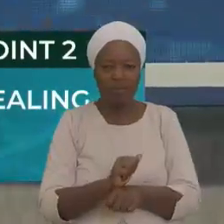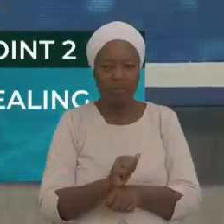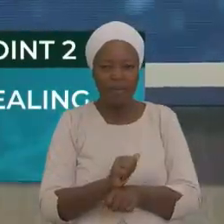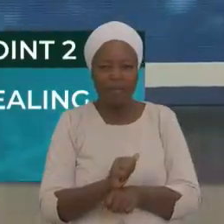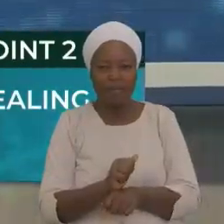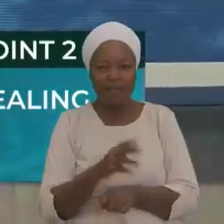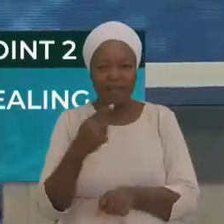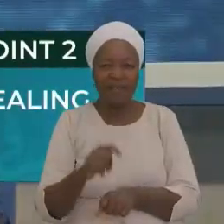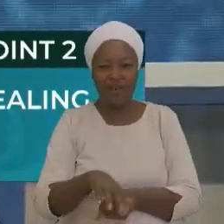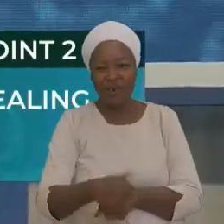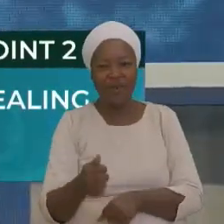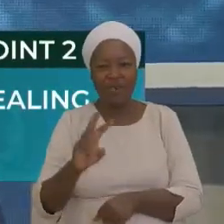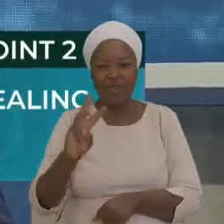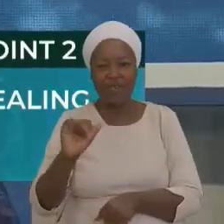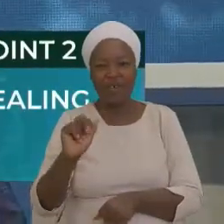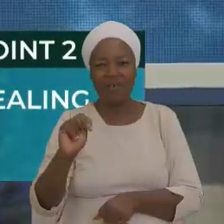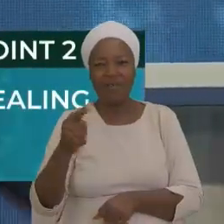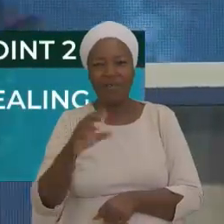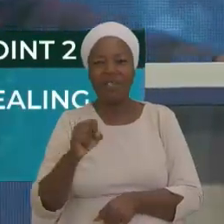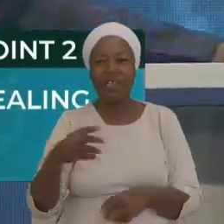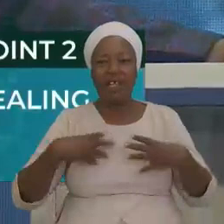The other wing, healing.